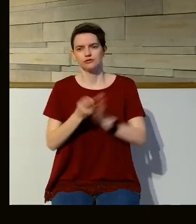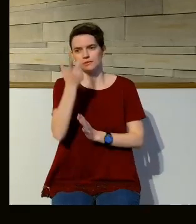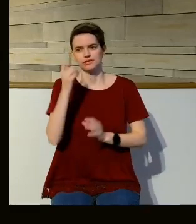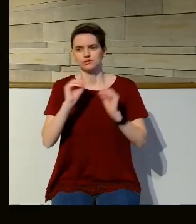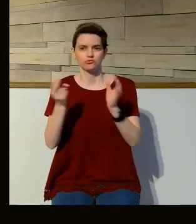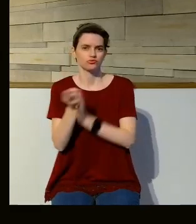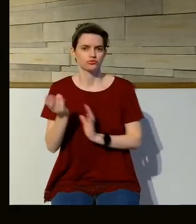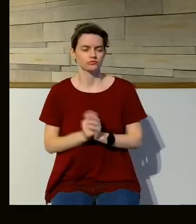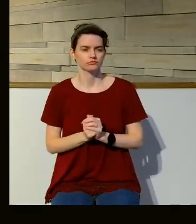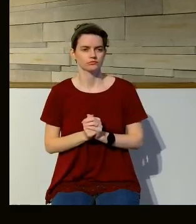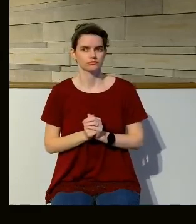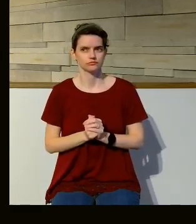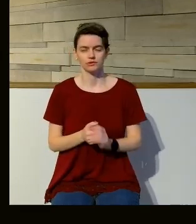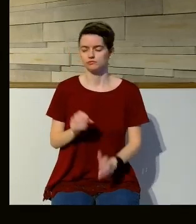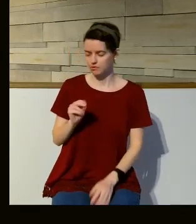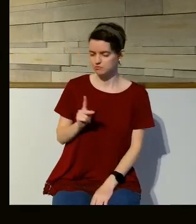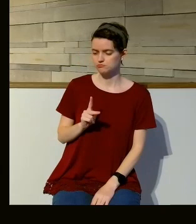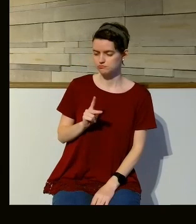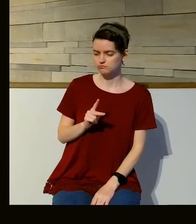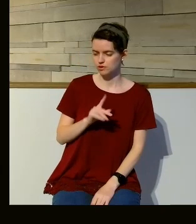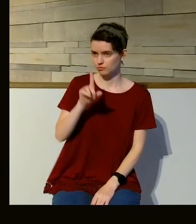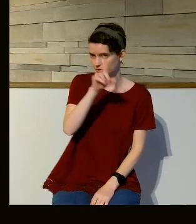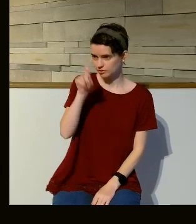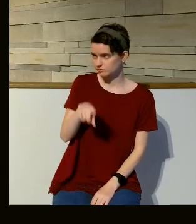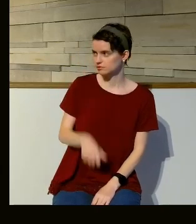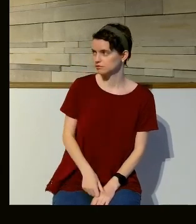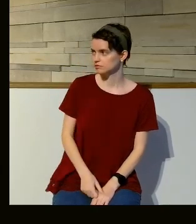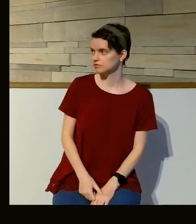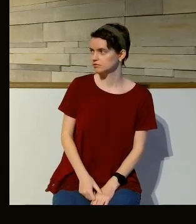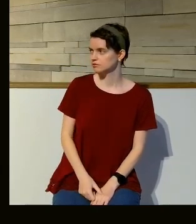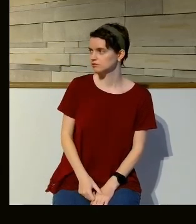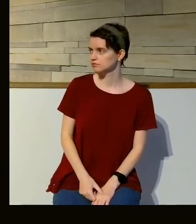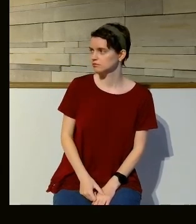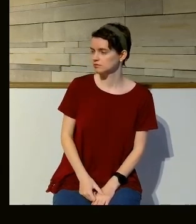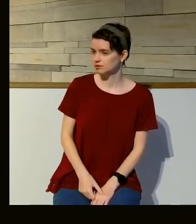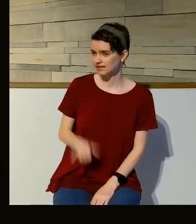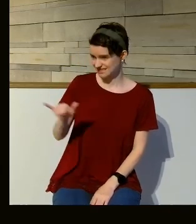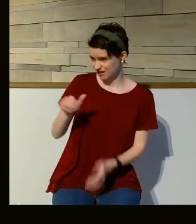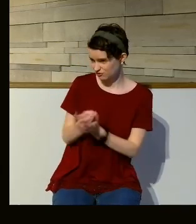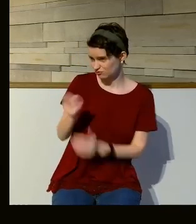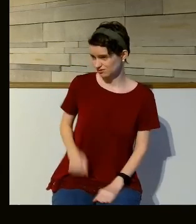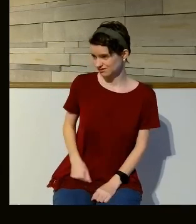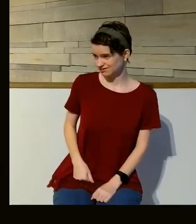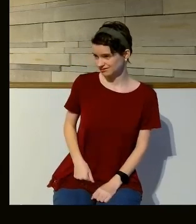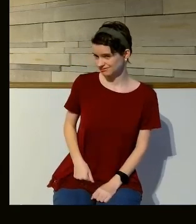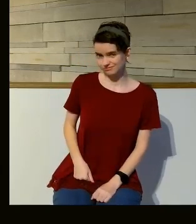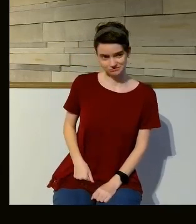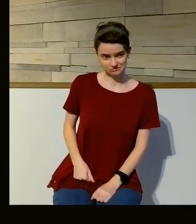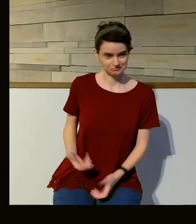truth. And I said, okay. Well, I just have one question. I said, is that true?